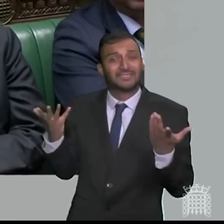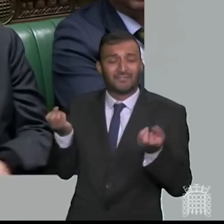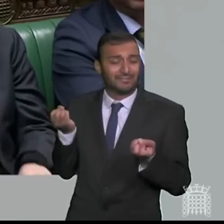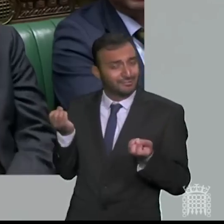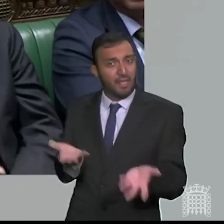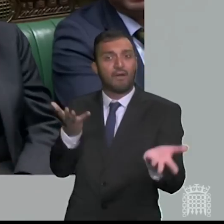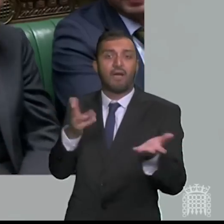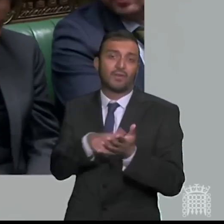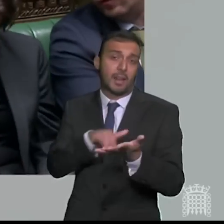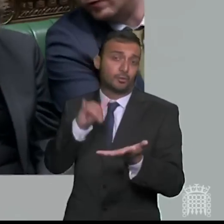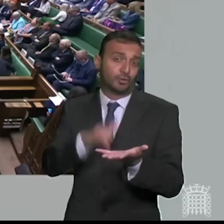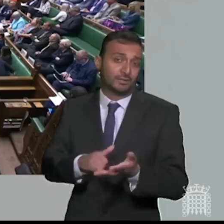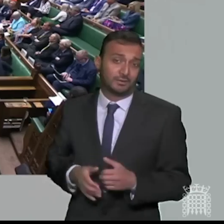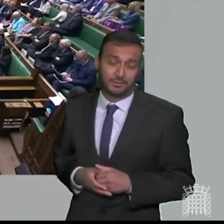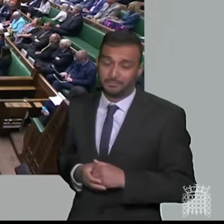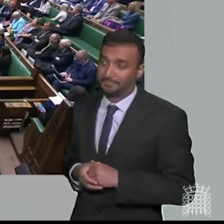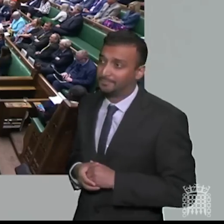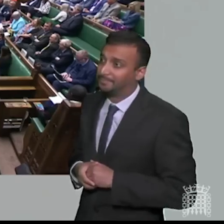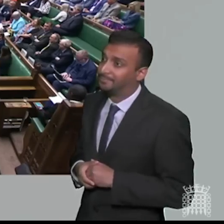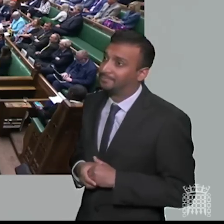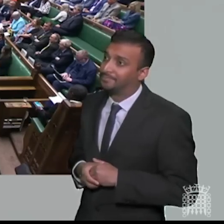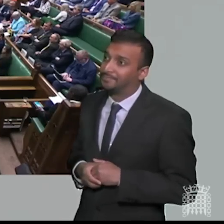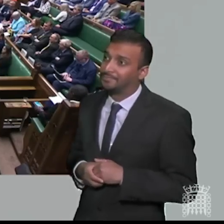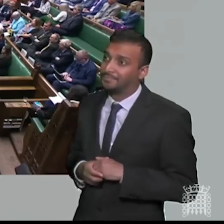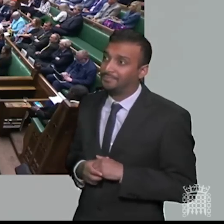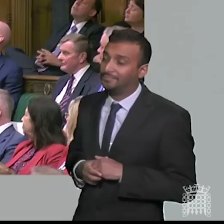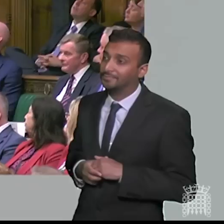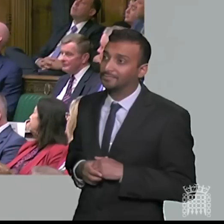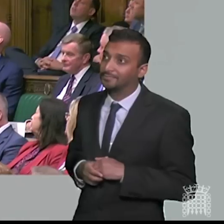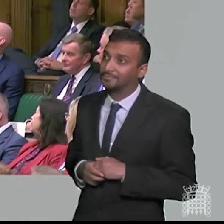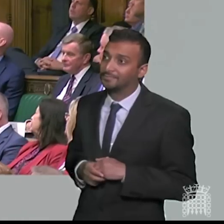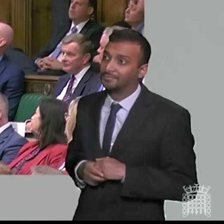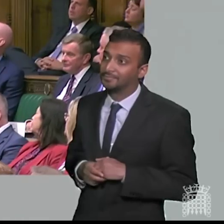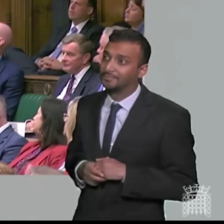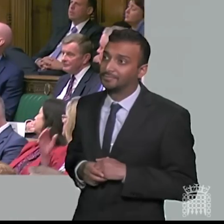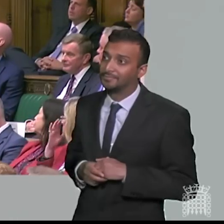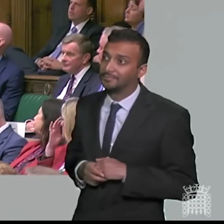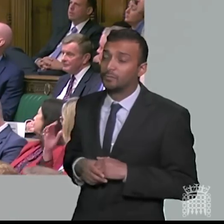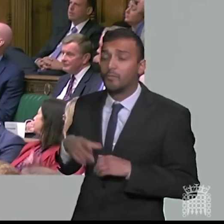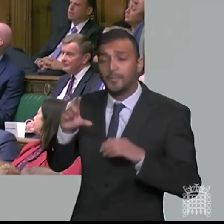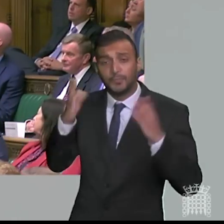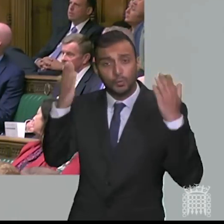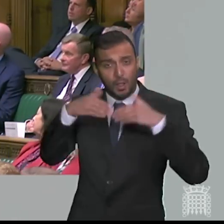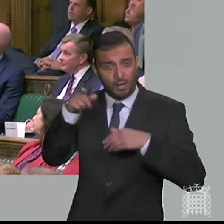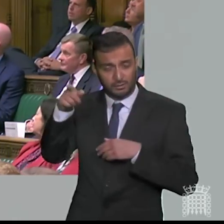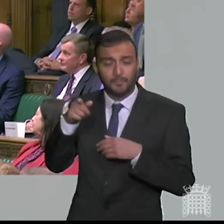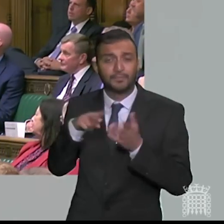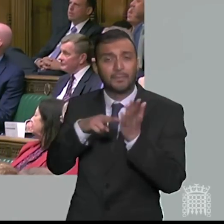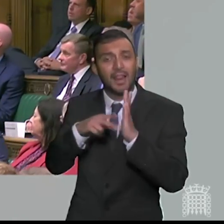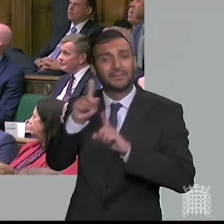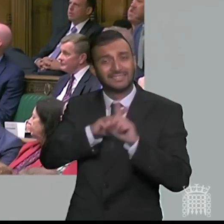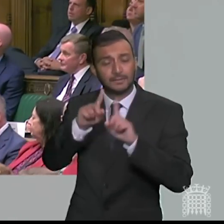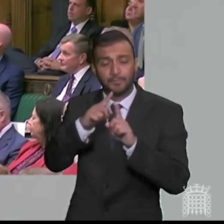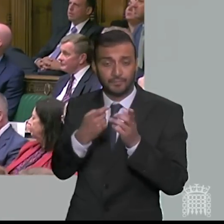Sir Edmund Lee. Tonight, at West Lindsey's planning meeting, the RAF